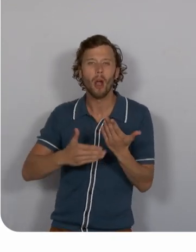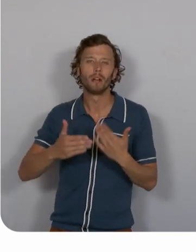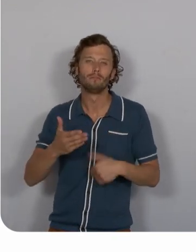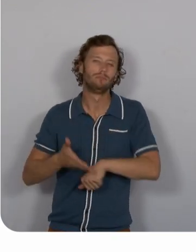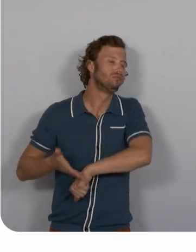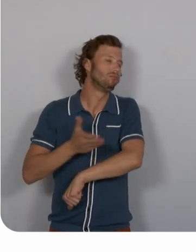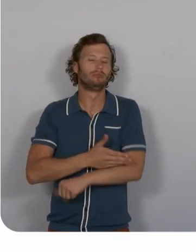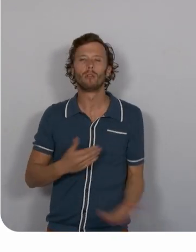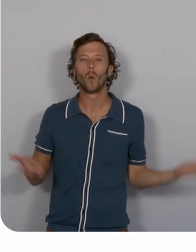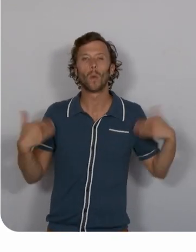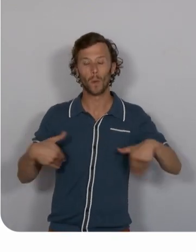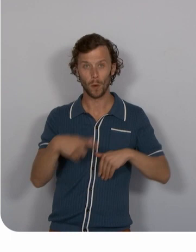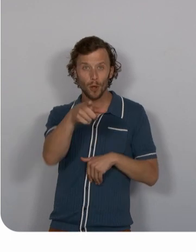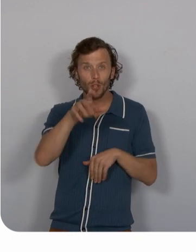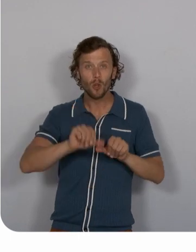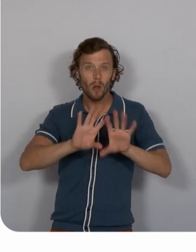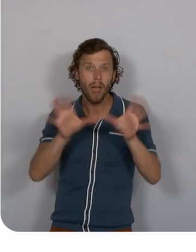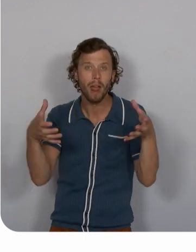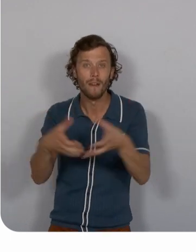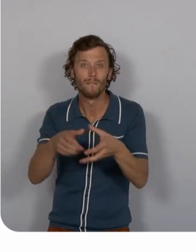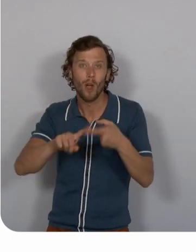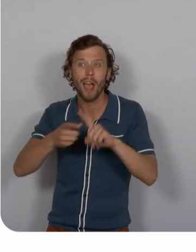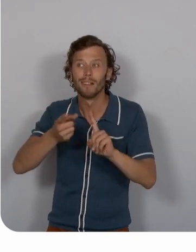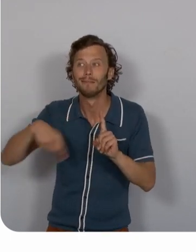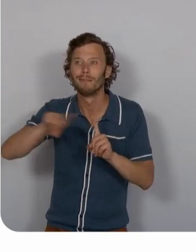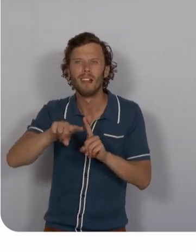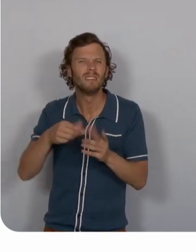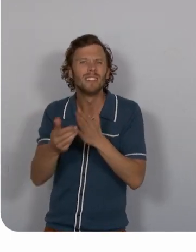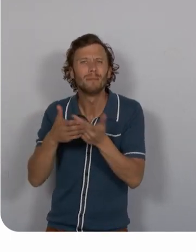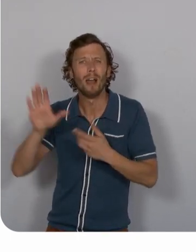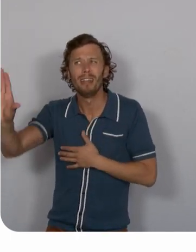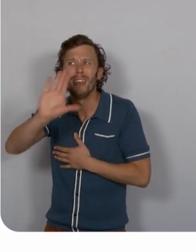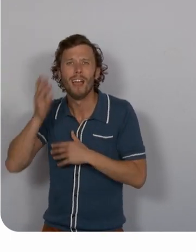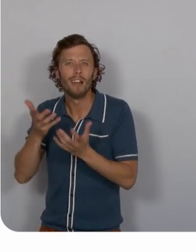up with your friends no matter what device everyone is on.